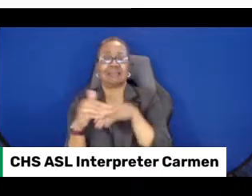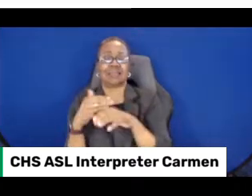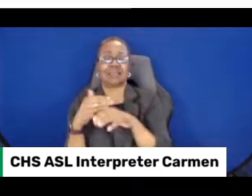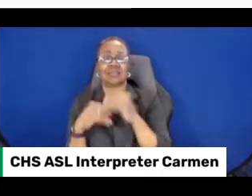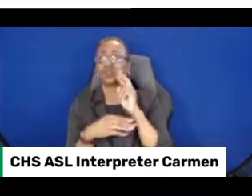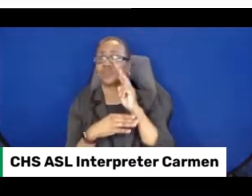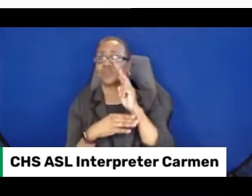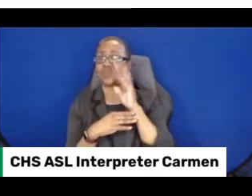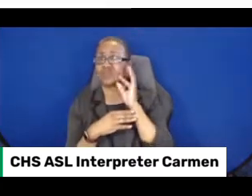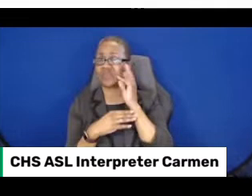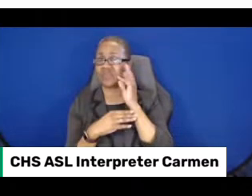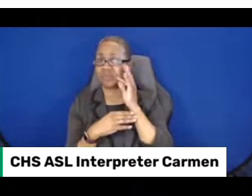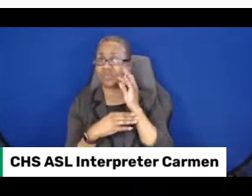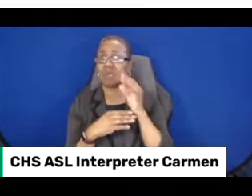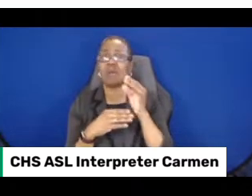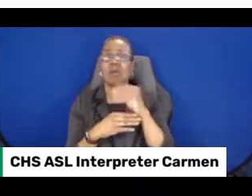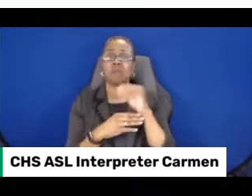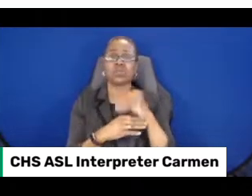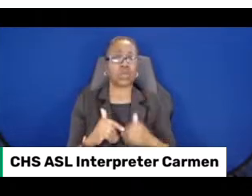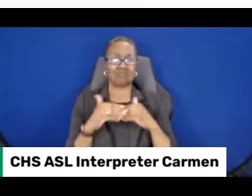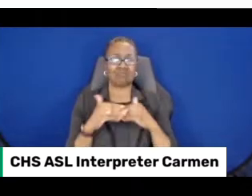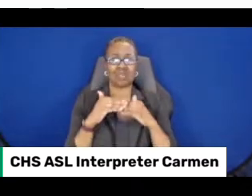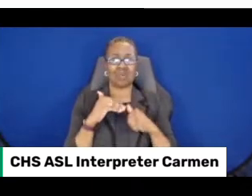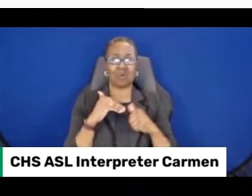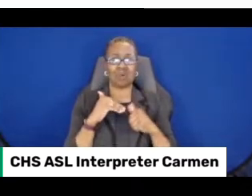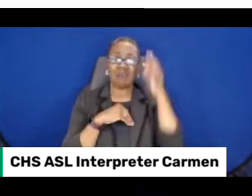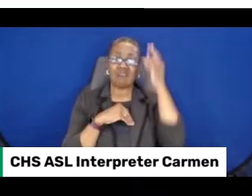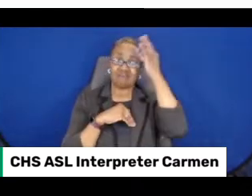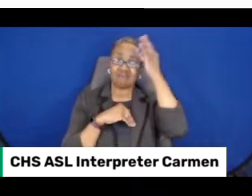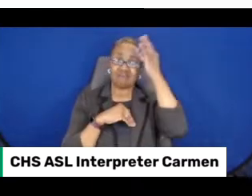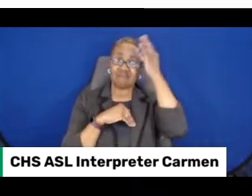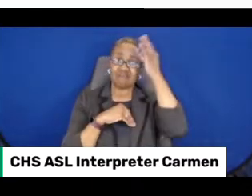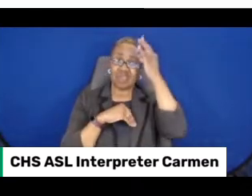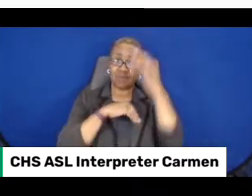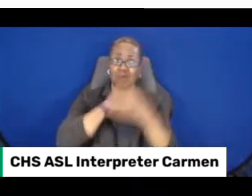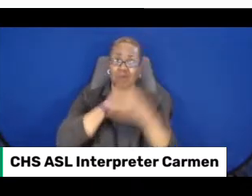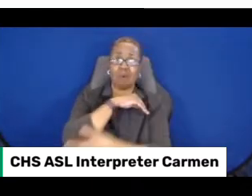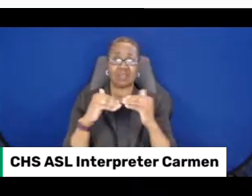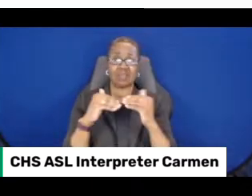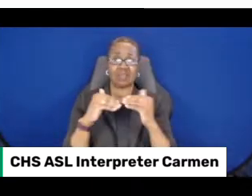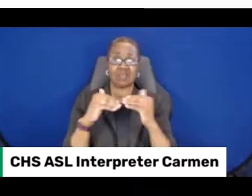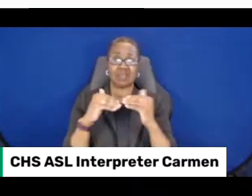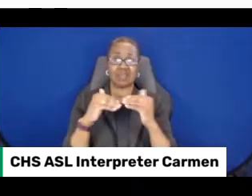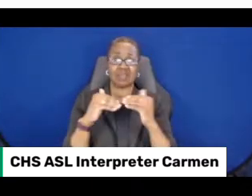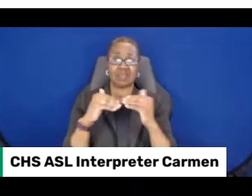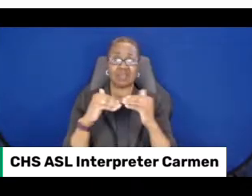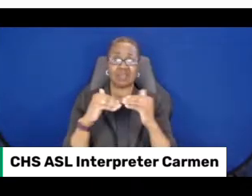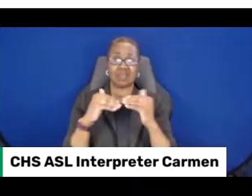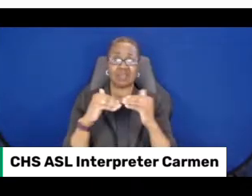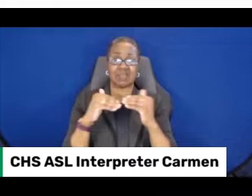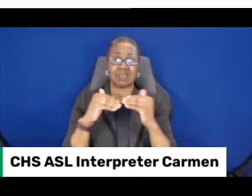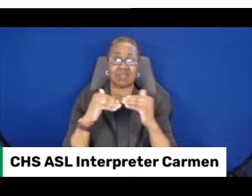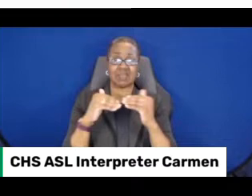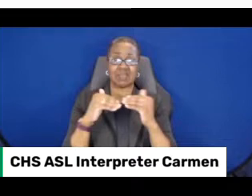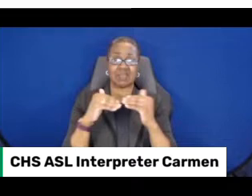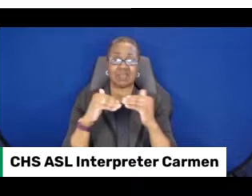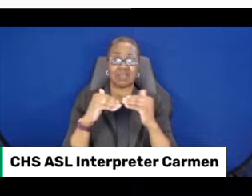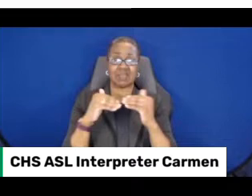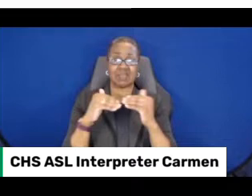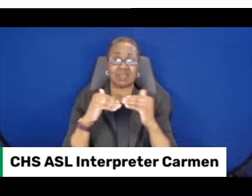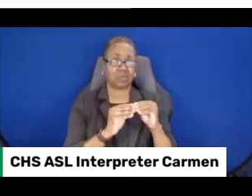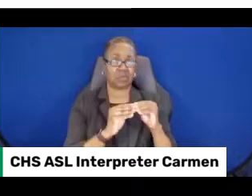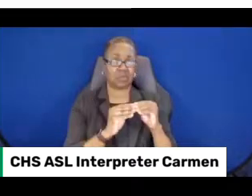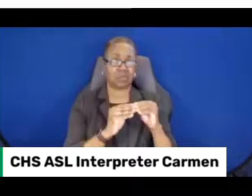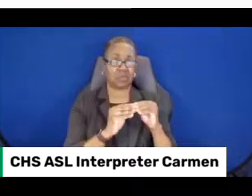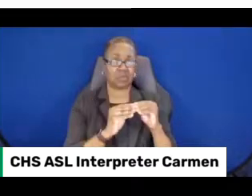poverty line, and unemployment rate. And this really shows a snapshot of food insecurity across Chicago and how your